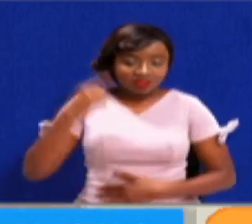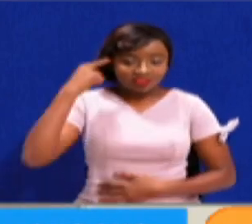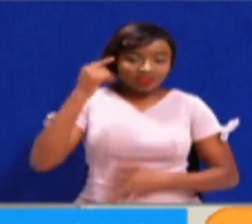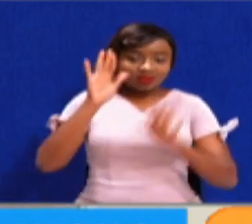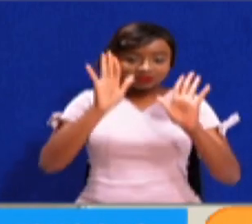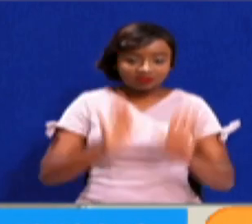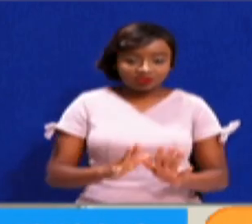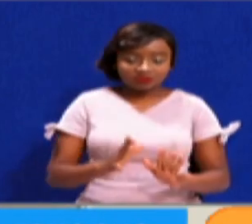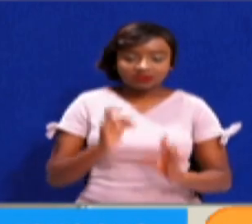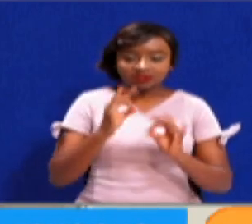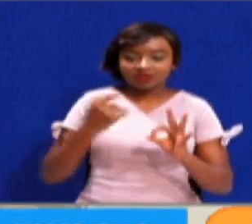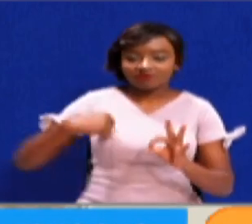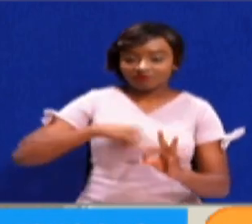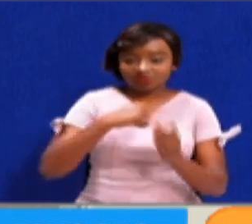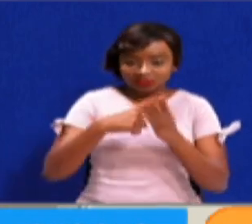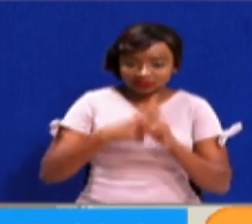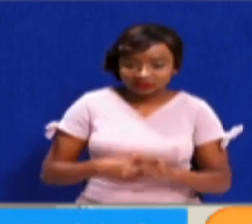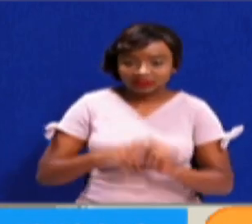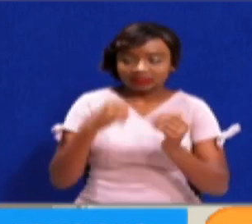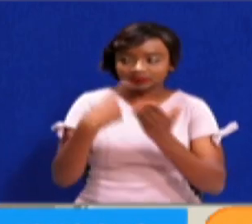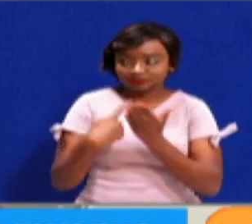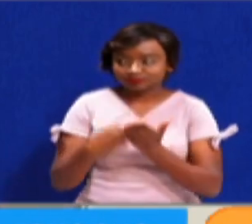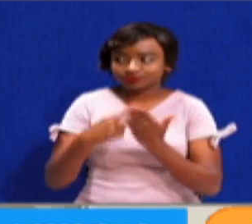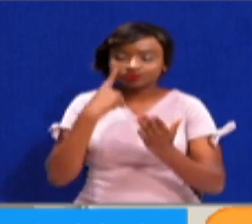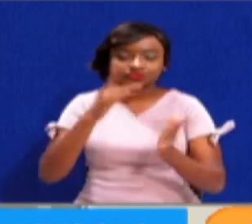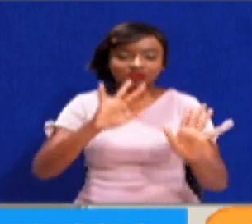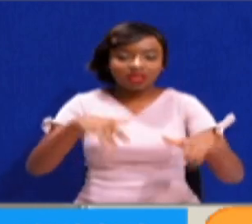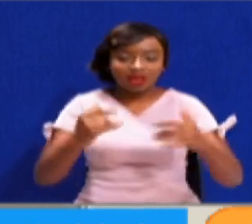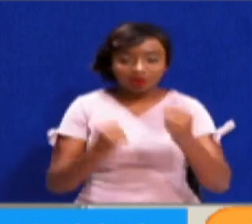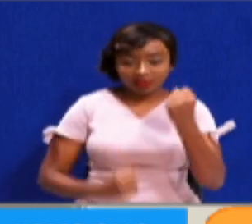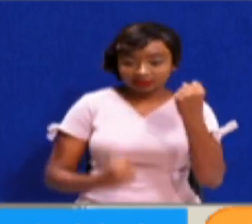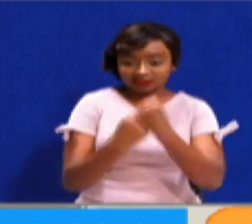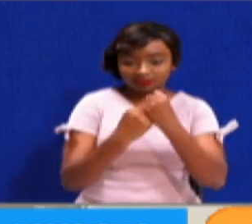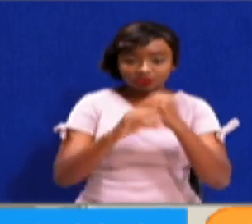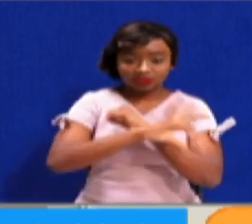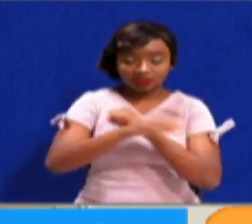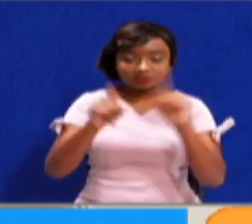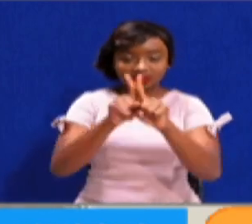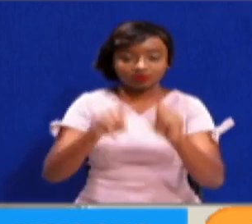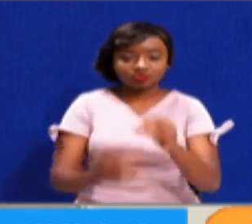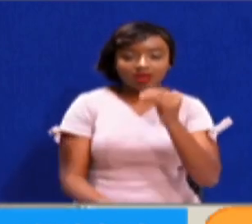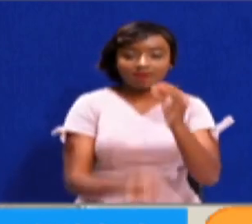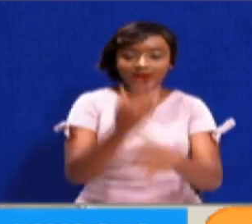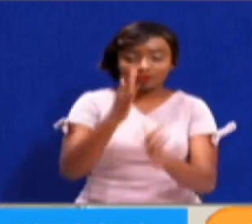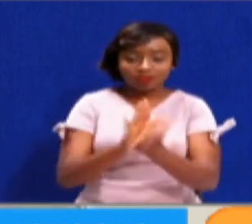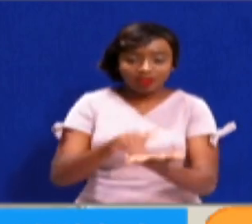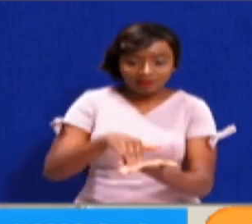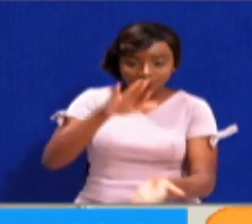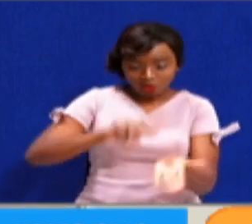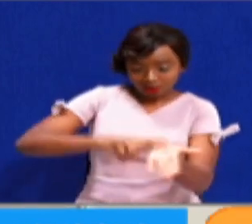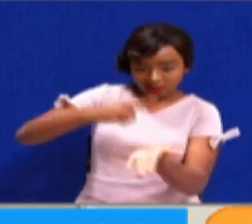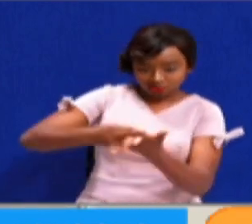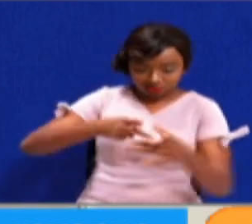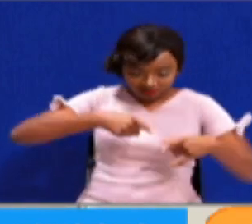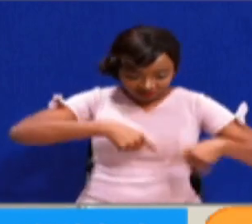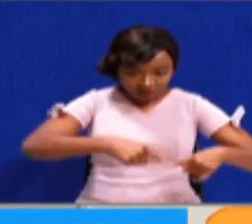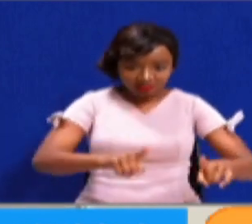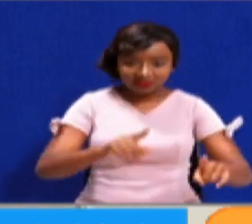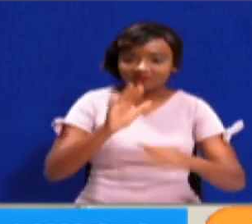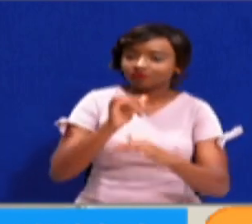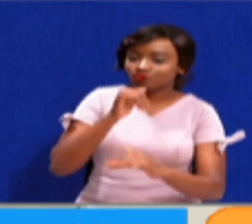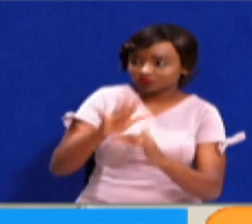for us to start discussing, you know, boosting the counties towards creating, you know, more from their own source revenue. So that KIPRA